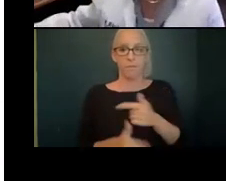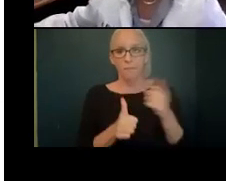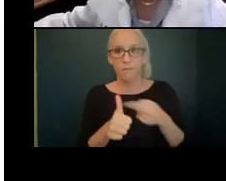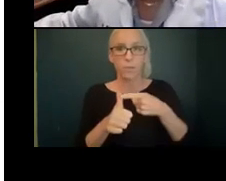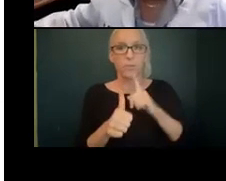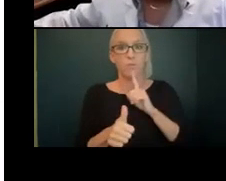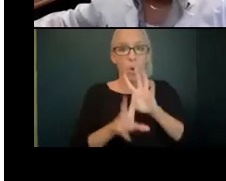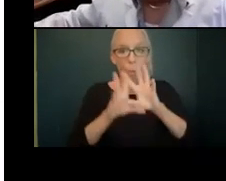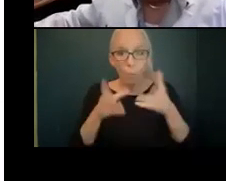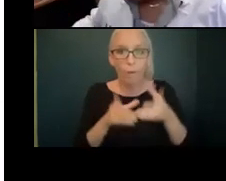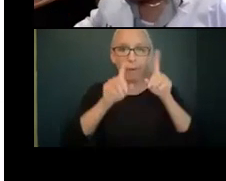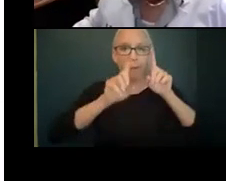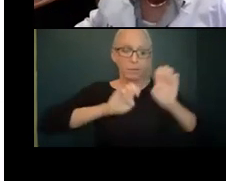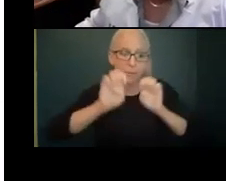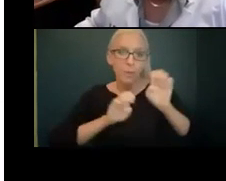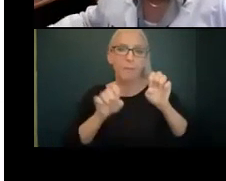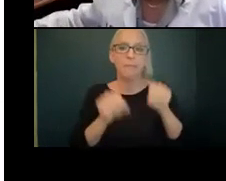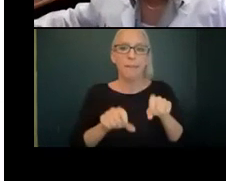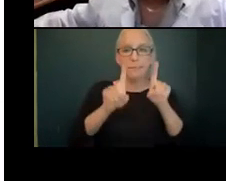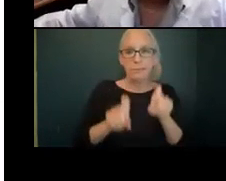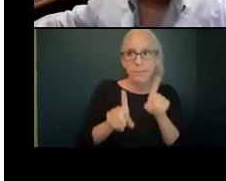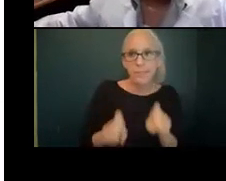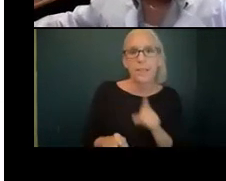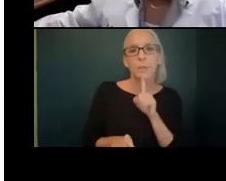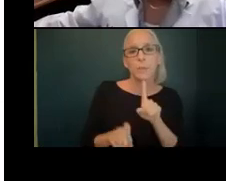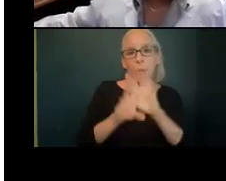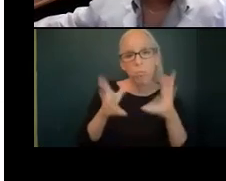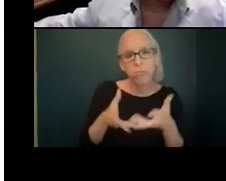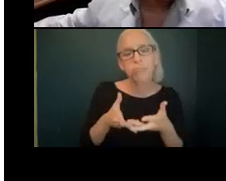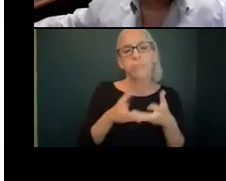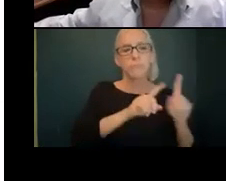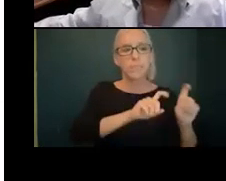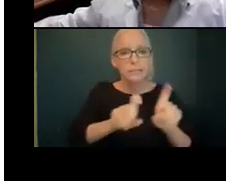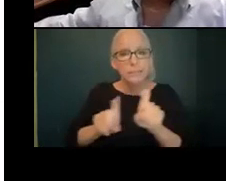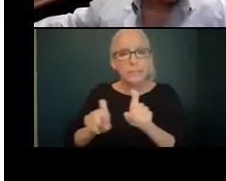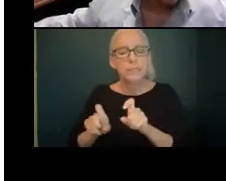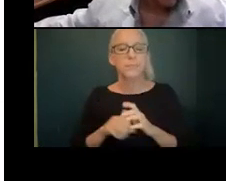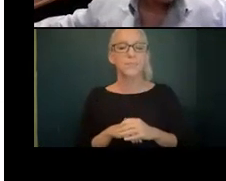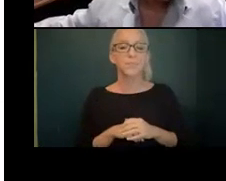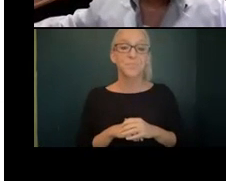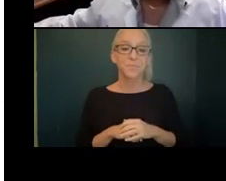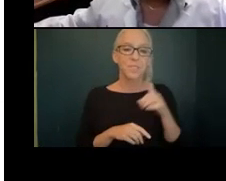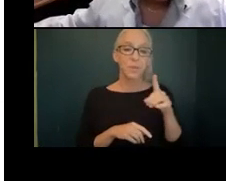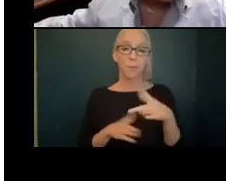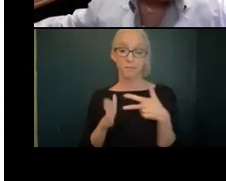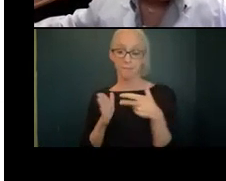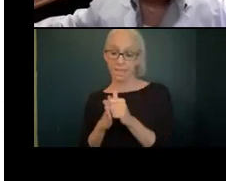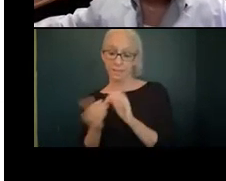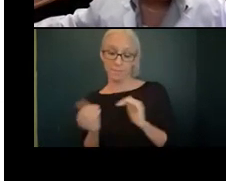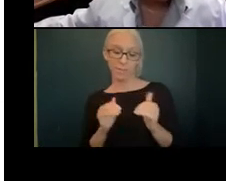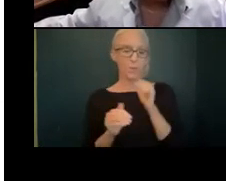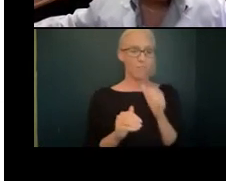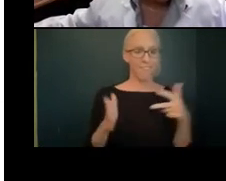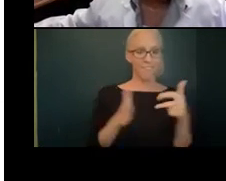ones number of cases among patients, healthcare workers who got vaccinated versus unvaccinated. And yes, some